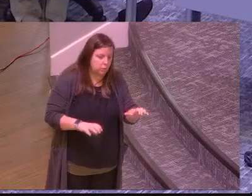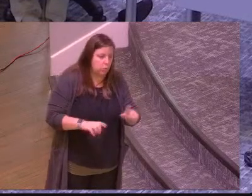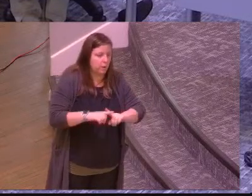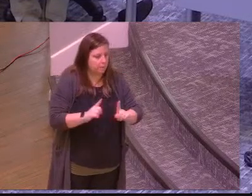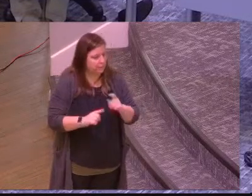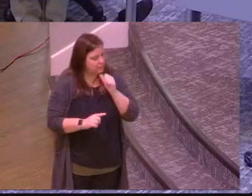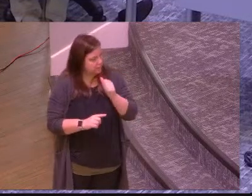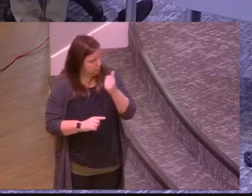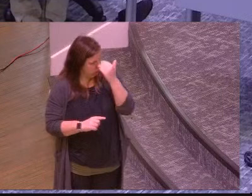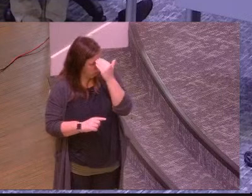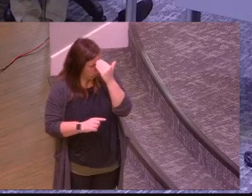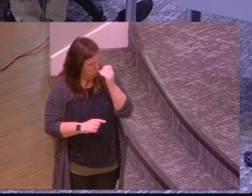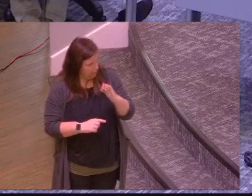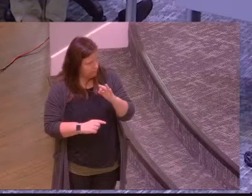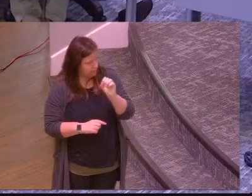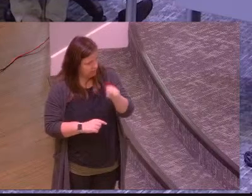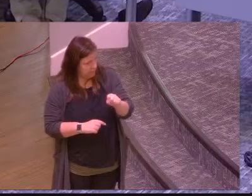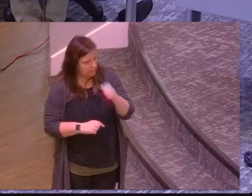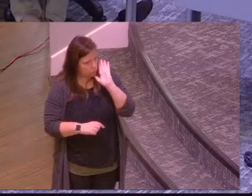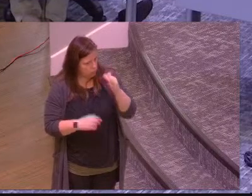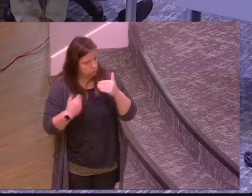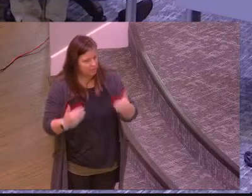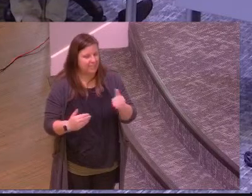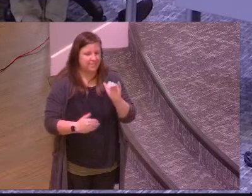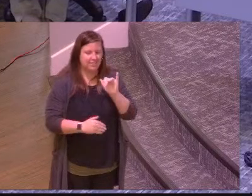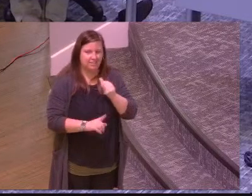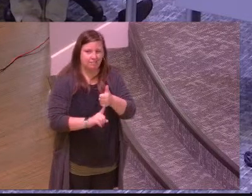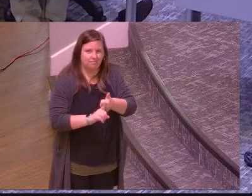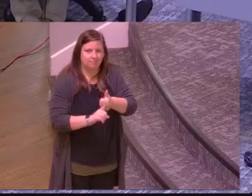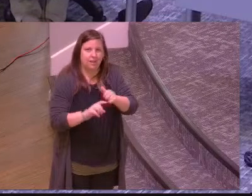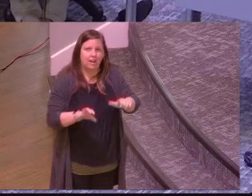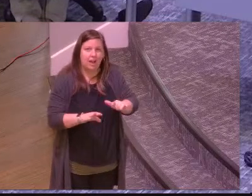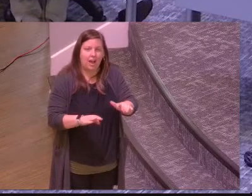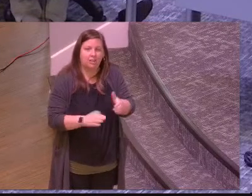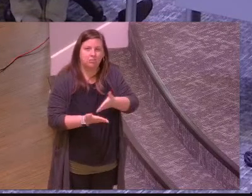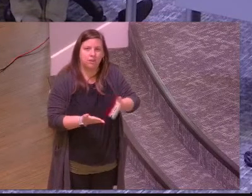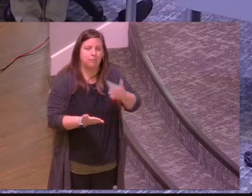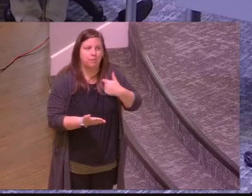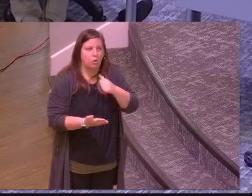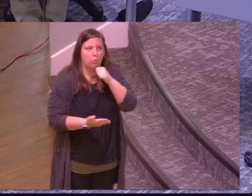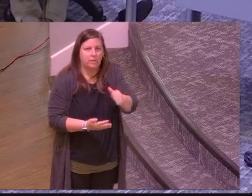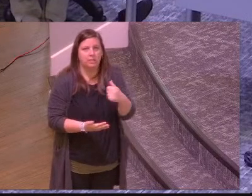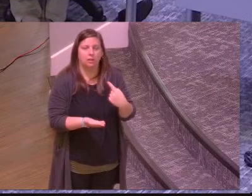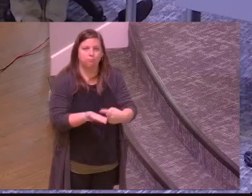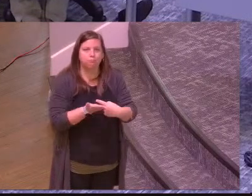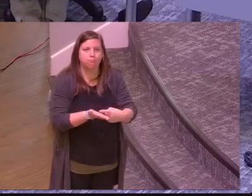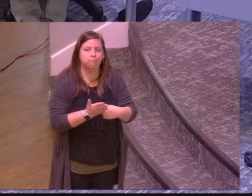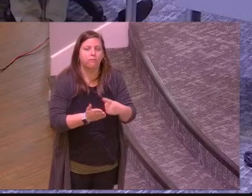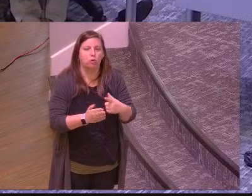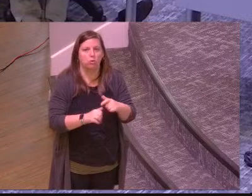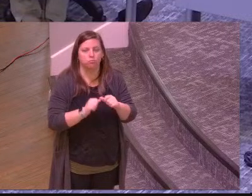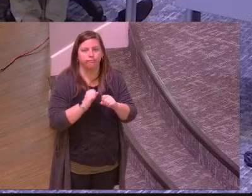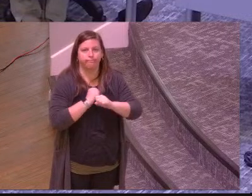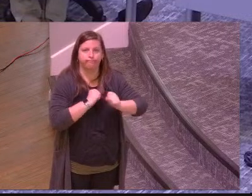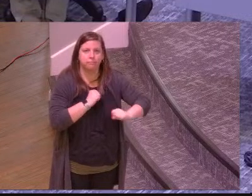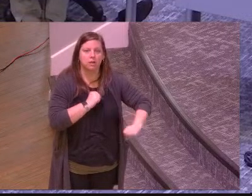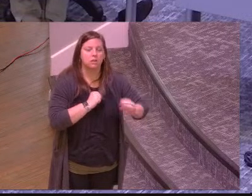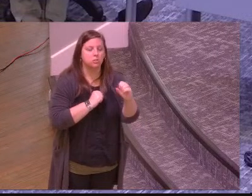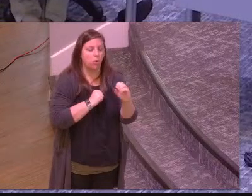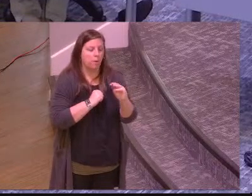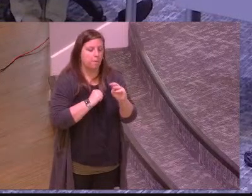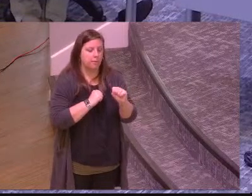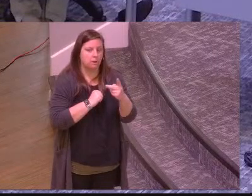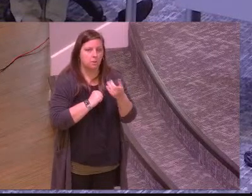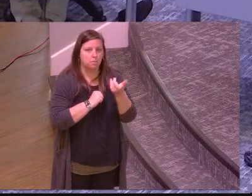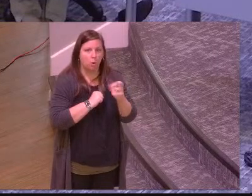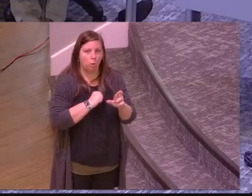that we didn't really spend a lot of time around. And so Ms. Palmer and Dr. Thomas have been really helpful